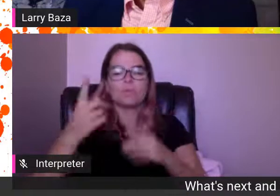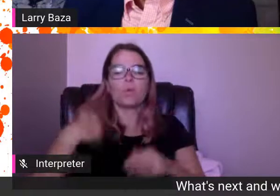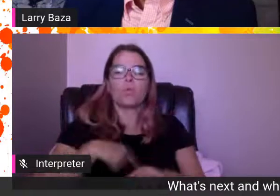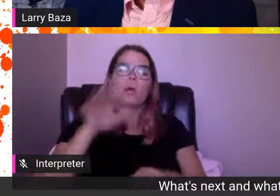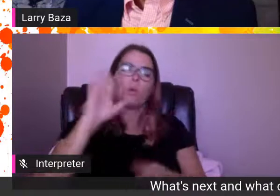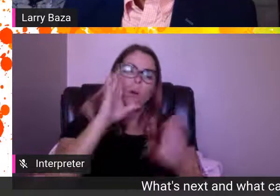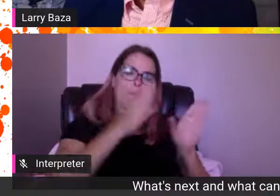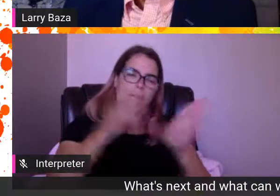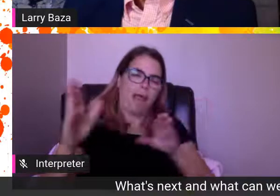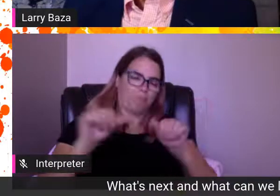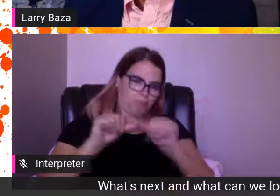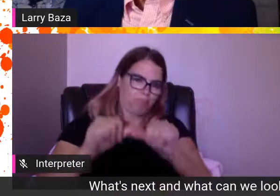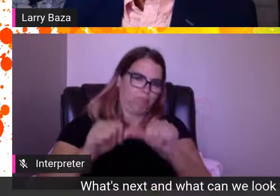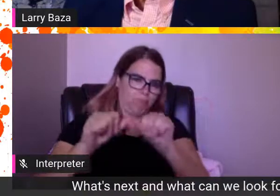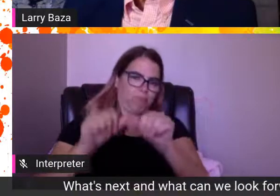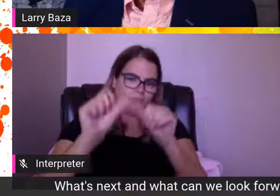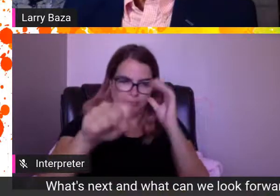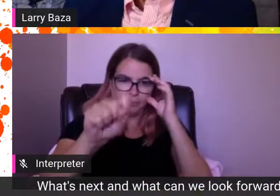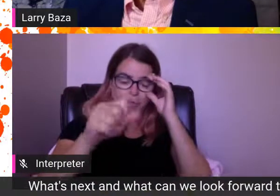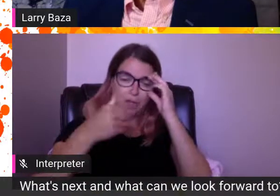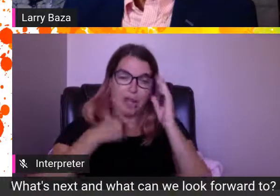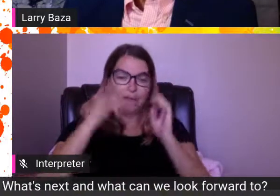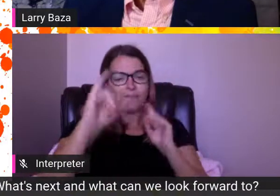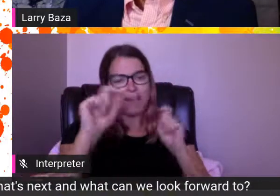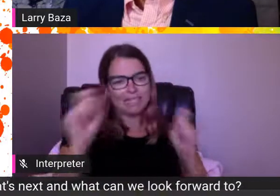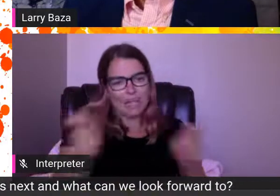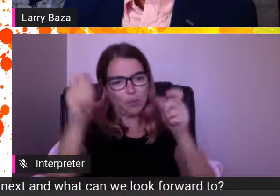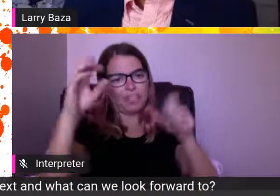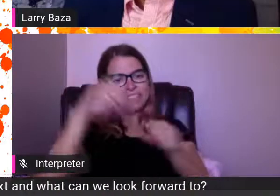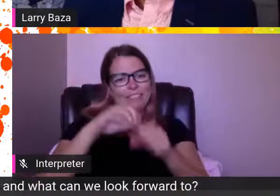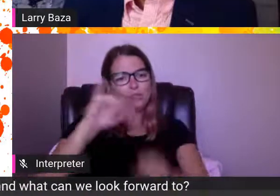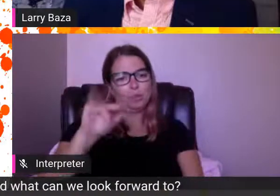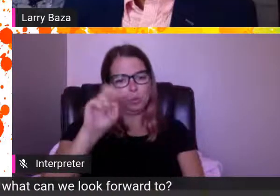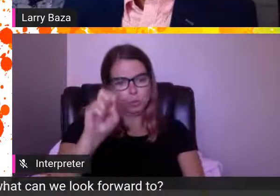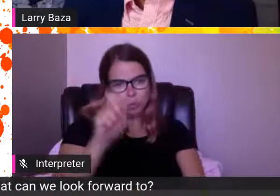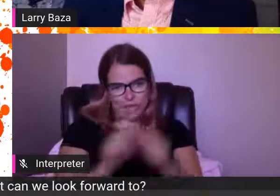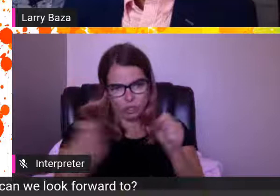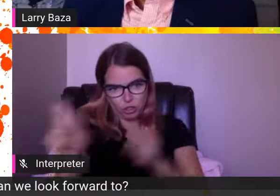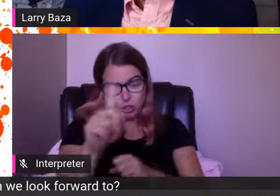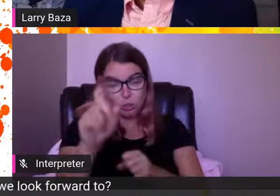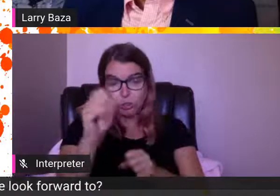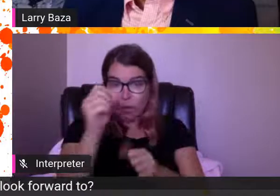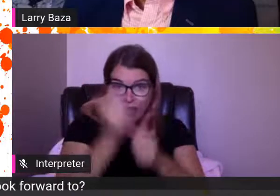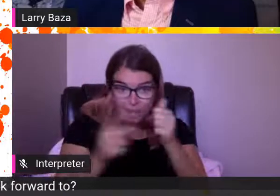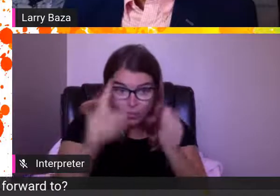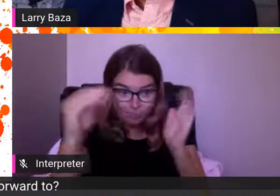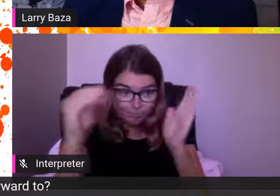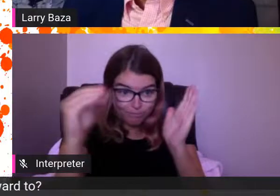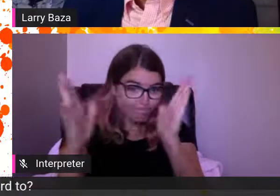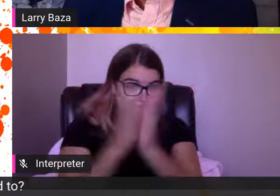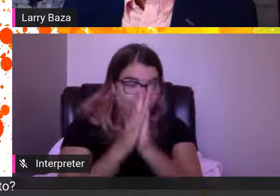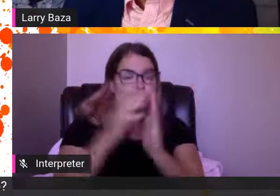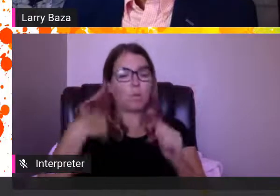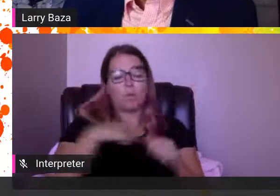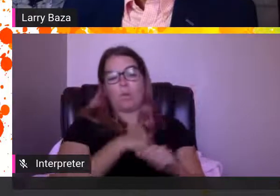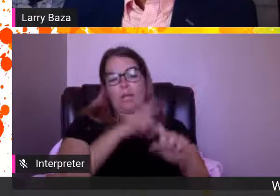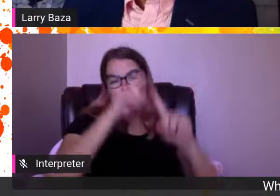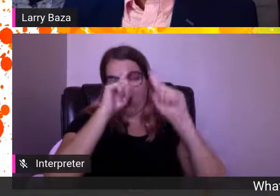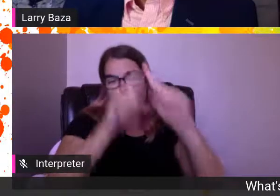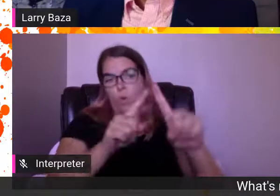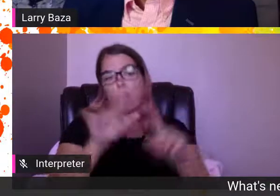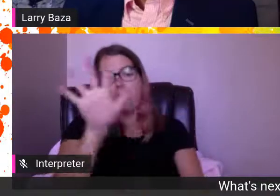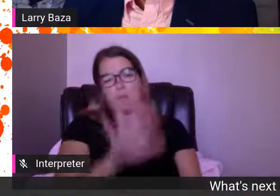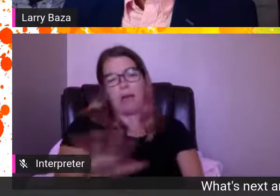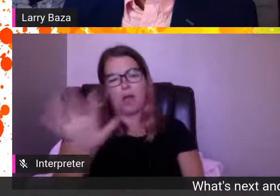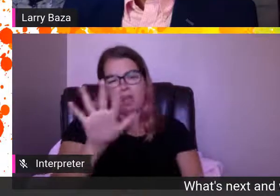on moving forward and having that celebration in June of next year. So everybody mark your calendars. We're aiming to have it right around